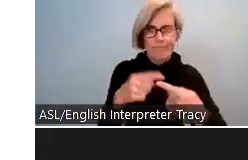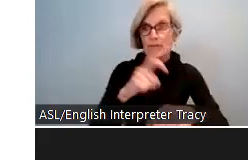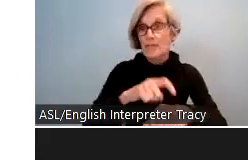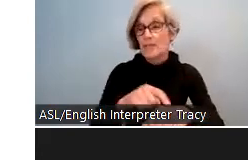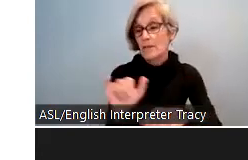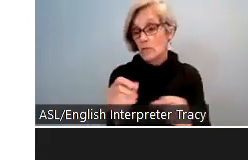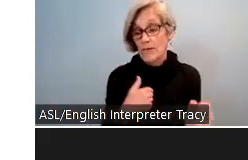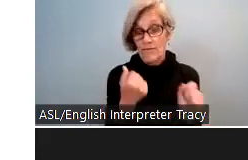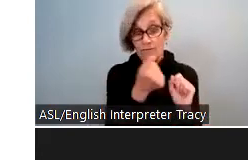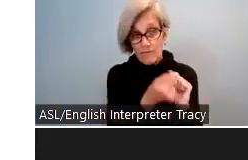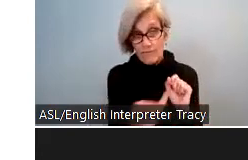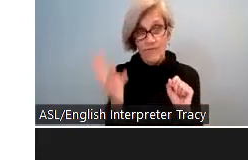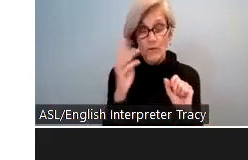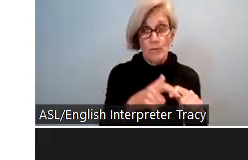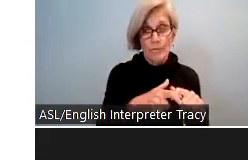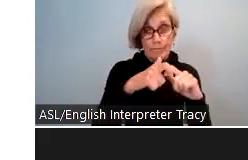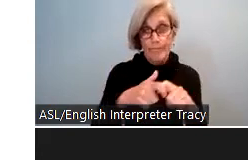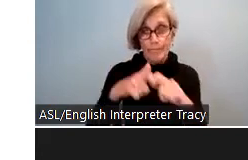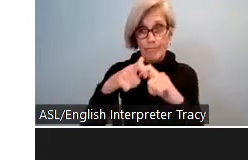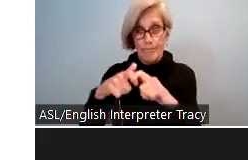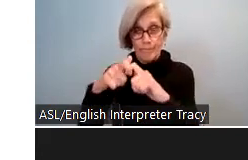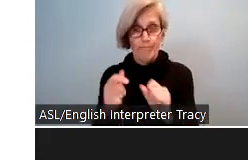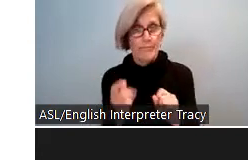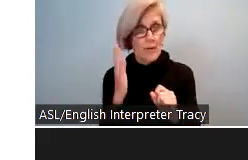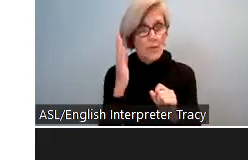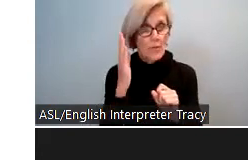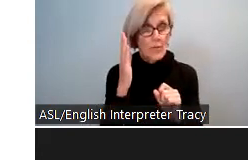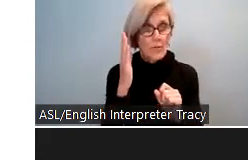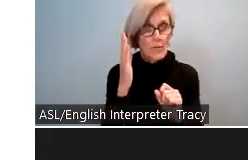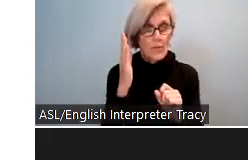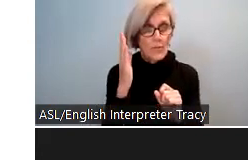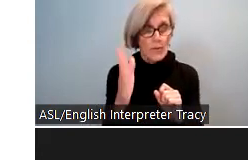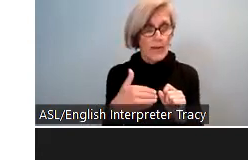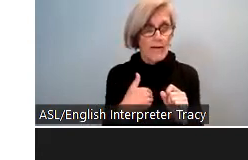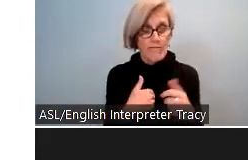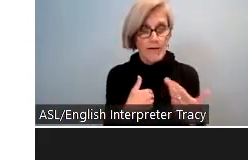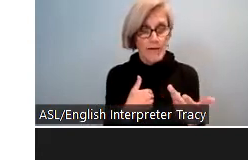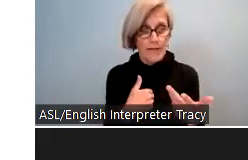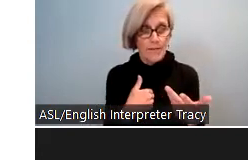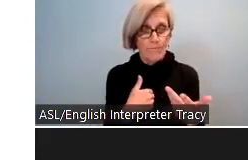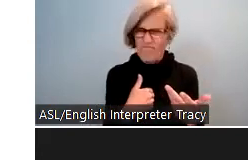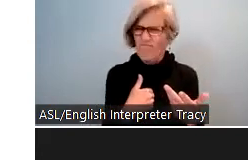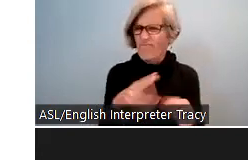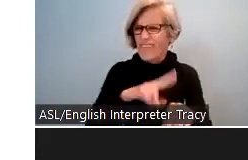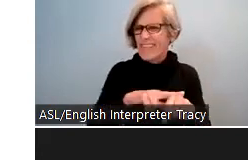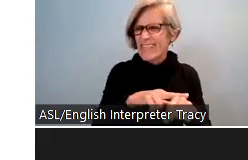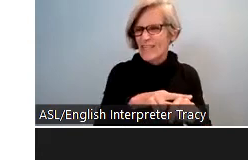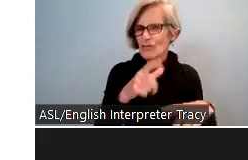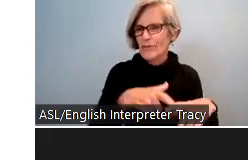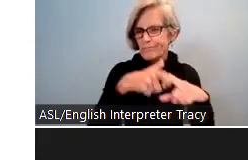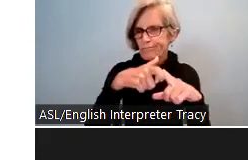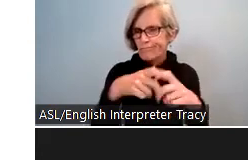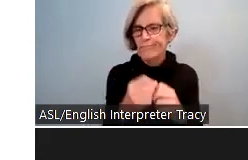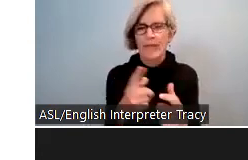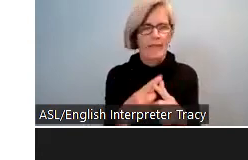stop points throughout the presentation where we'll have some natural breaks in the presentation to review some